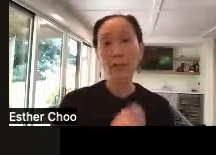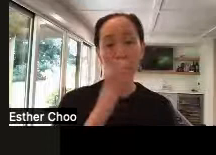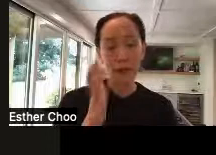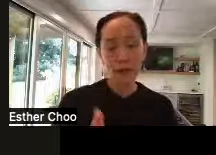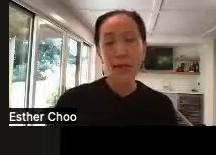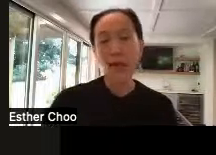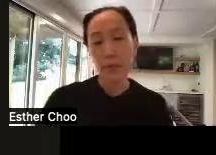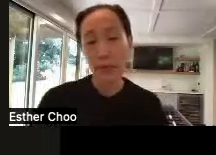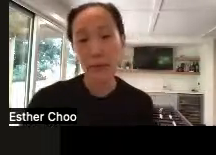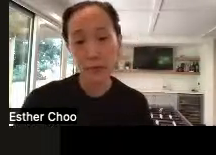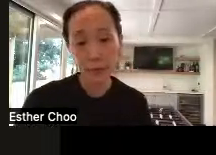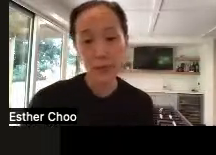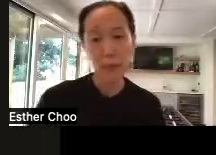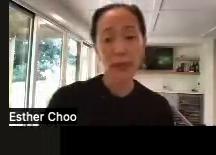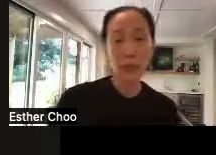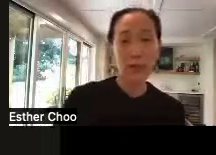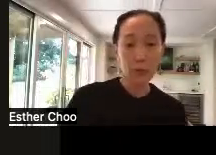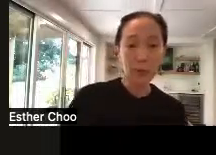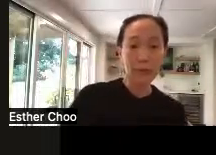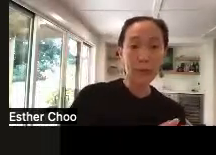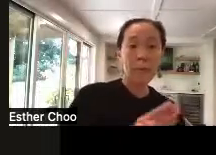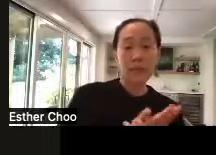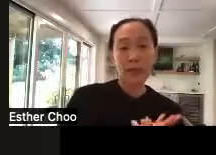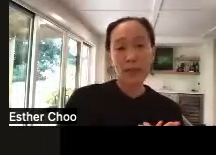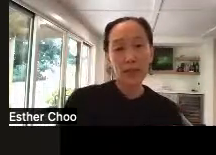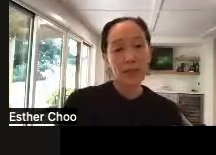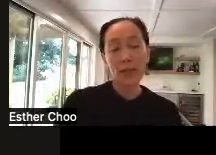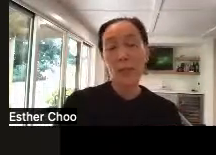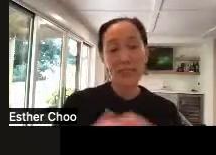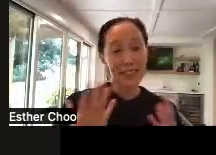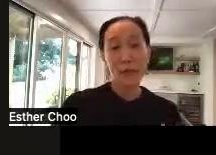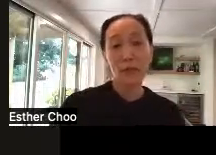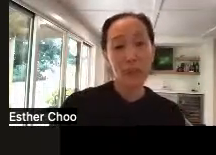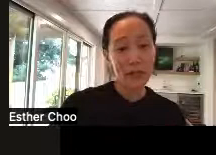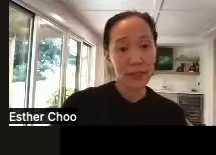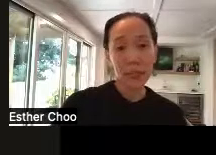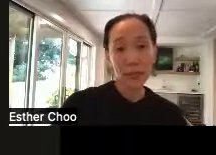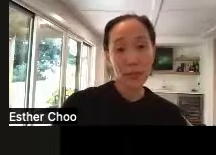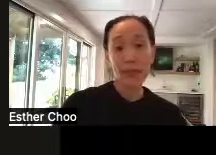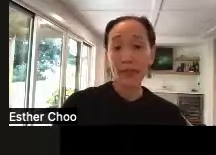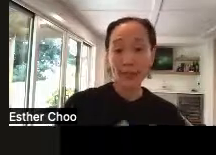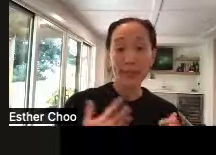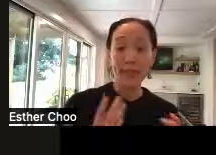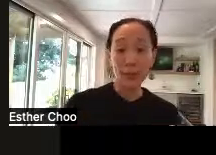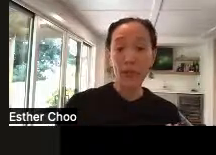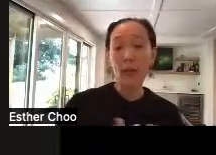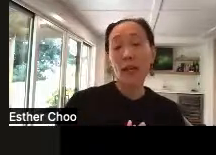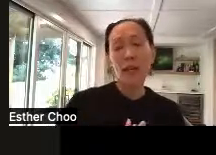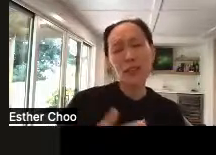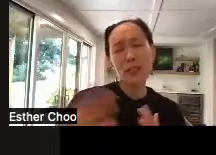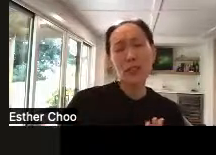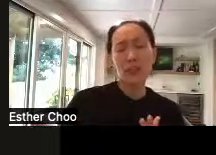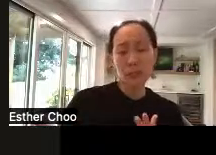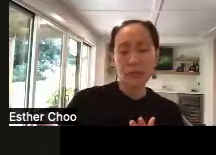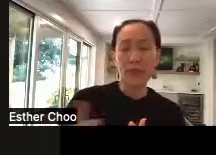people enter the health professions, and we can do a lot of work there. And then again, make the data work for us. We need to routinely assess equity of